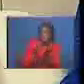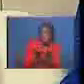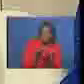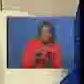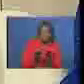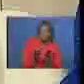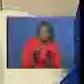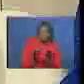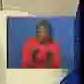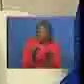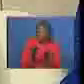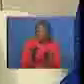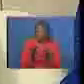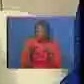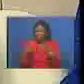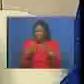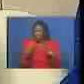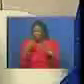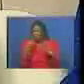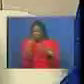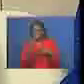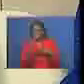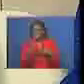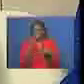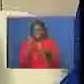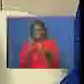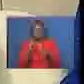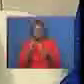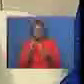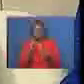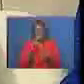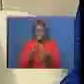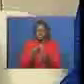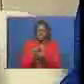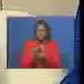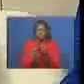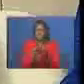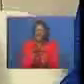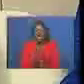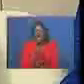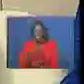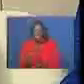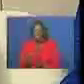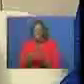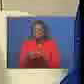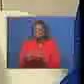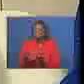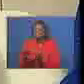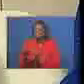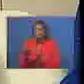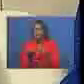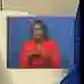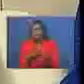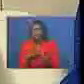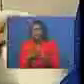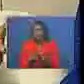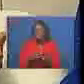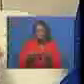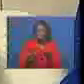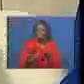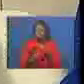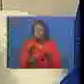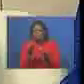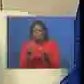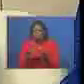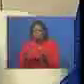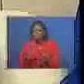people are not only looking at the white collar job they are those that can actually start business on their own and then we give them say a small set up capital